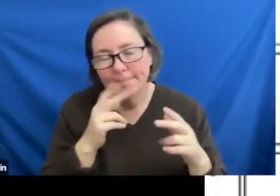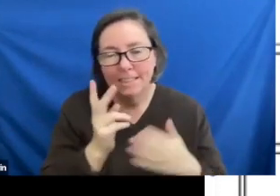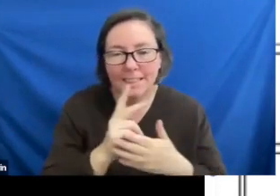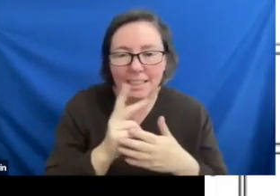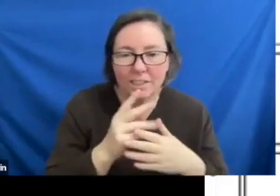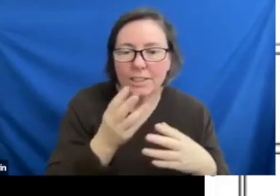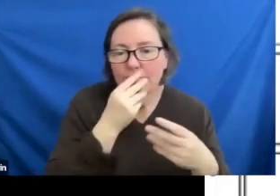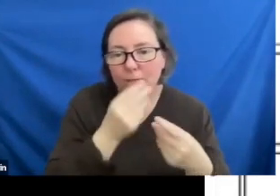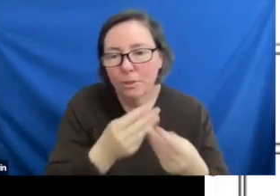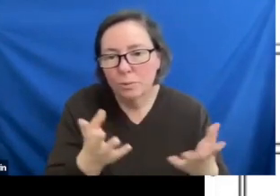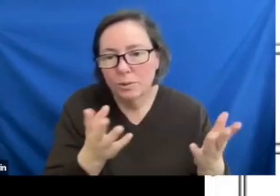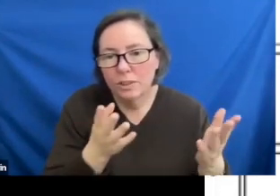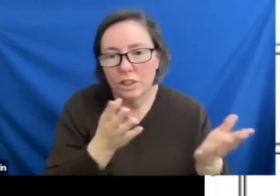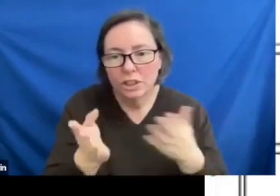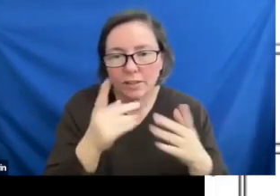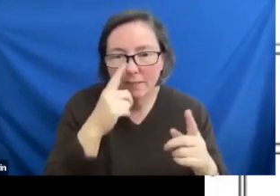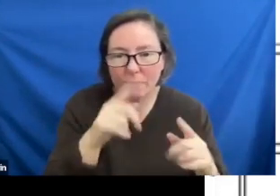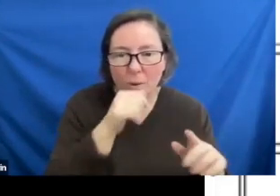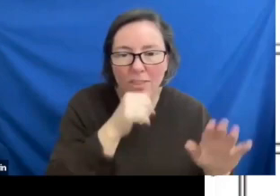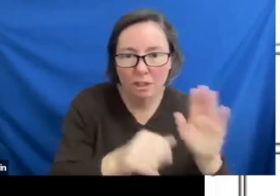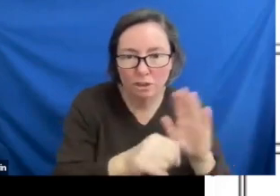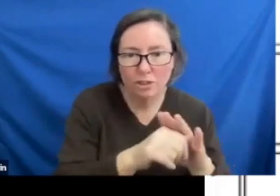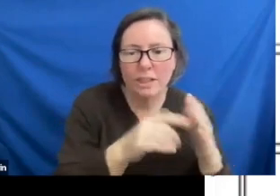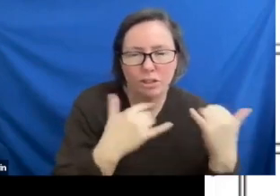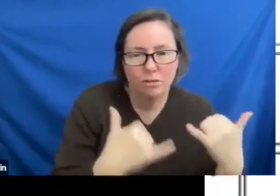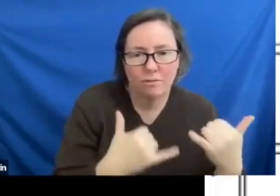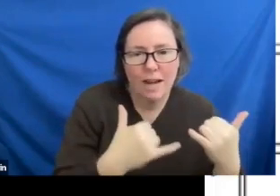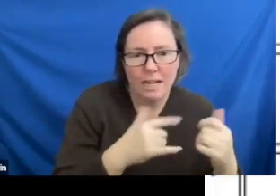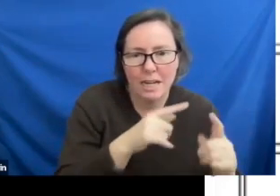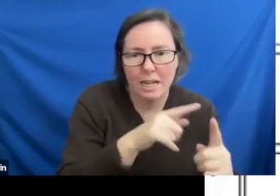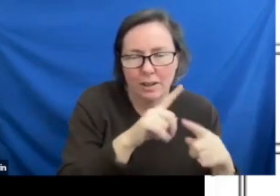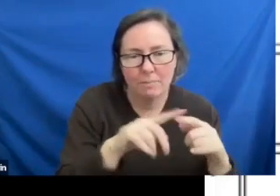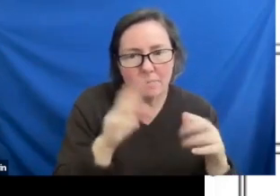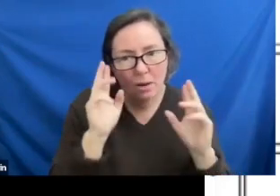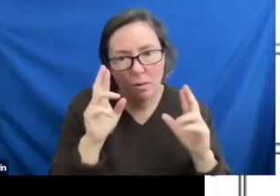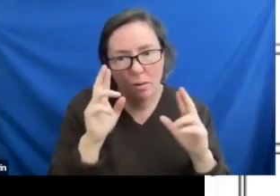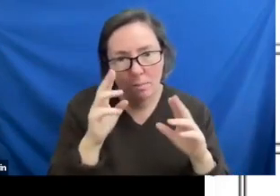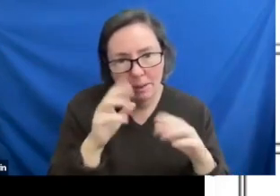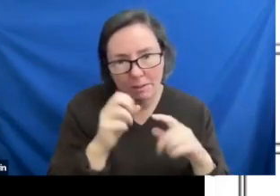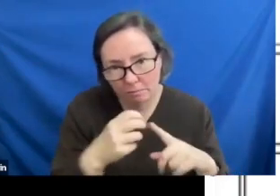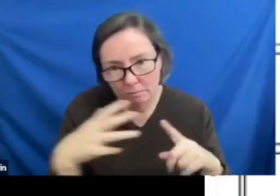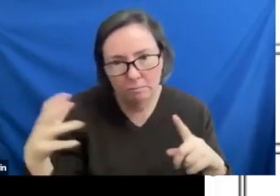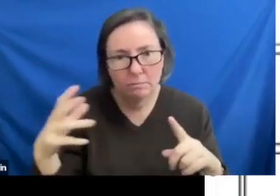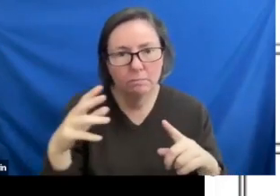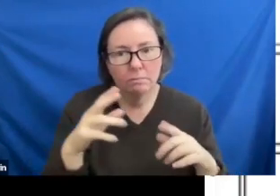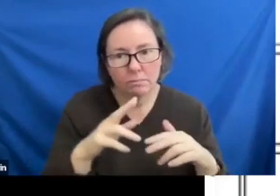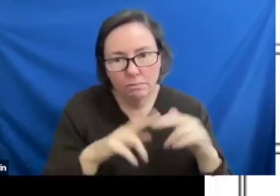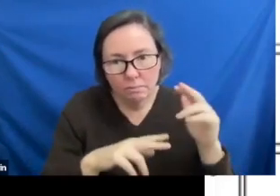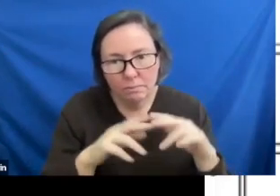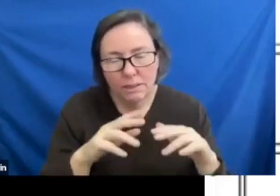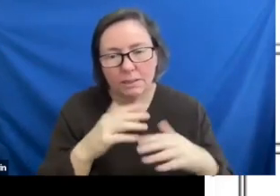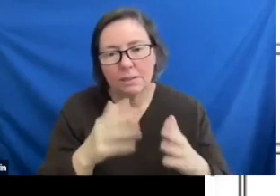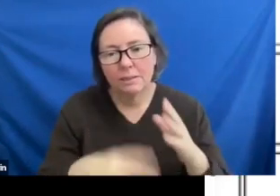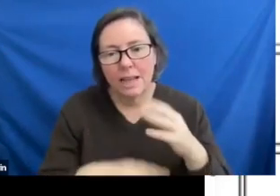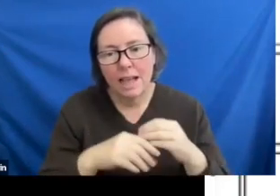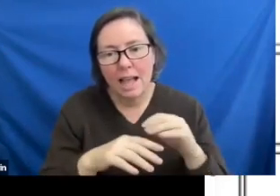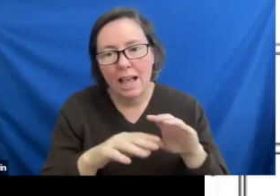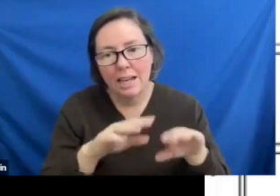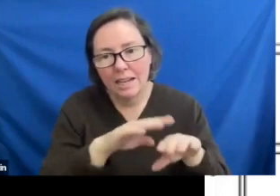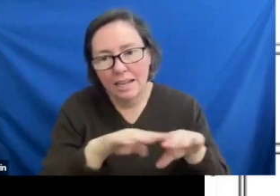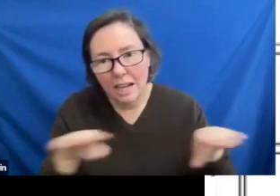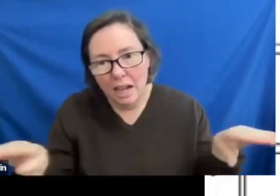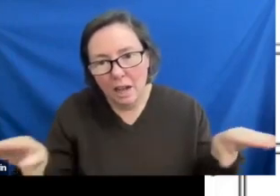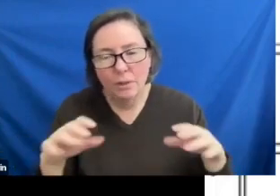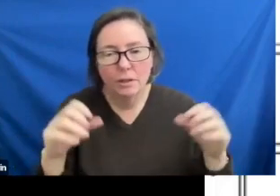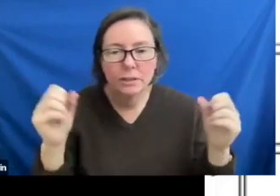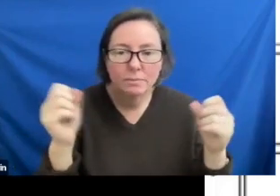service area for the shelter. We're hoping to, again, build on that, add some counters, add a microwave or 2,